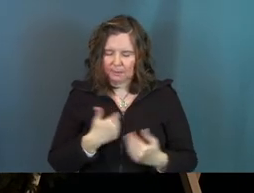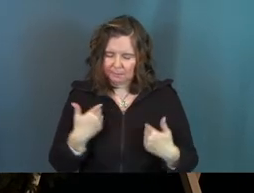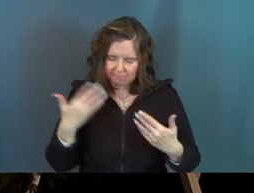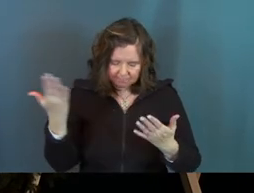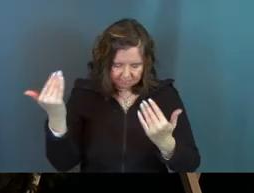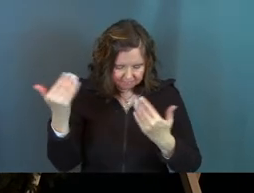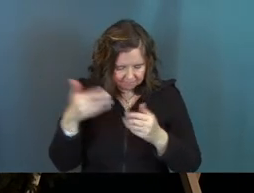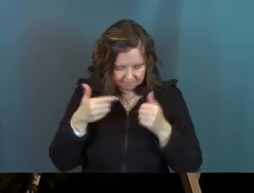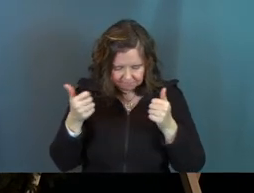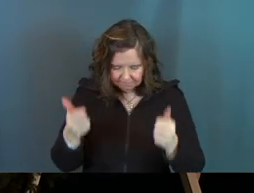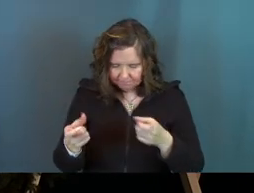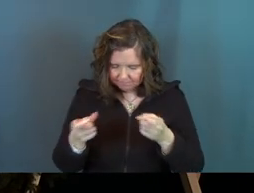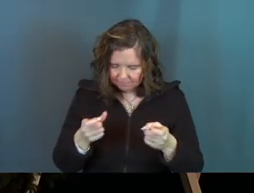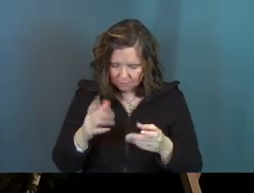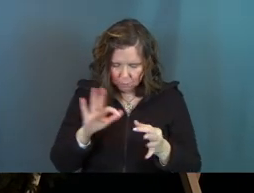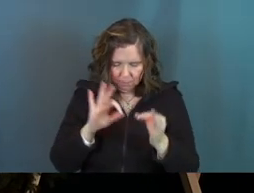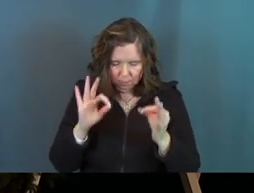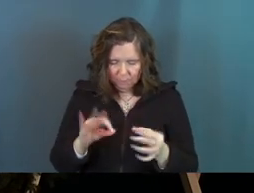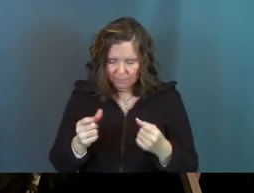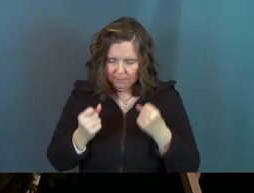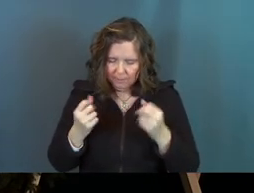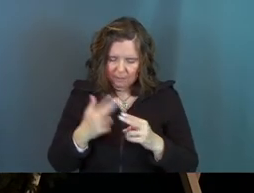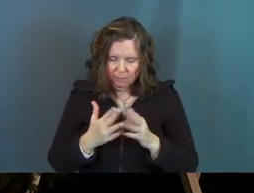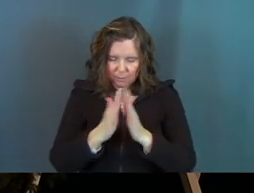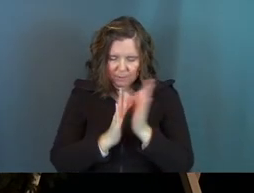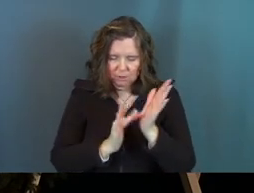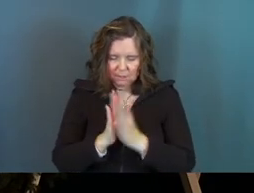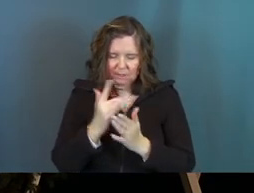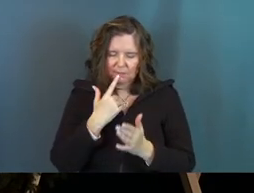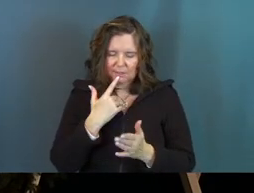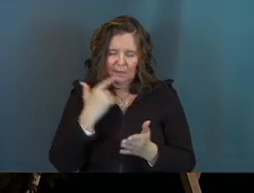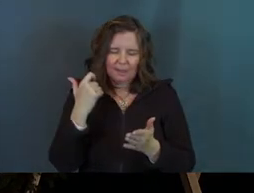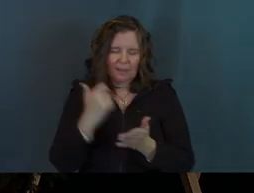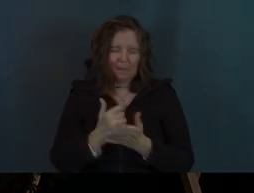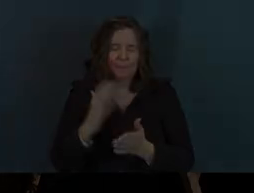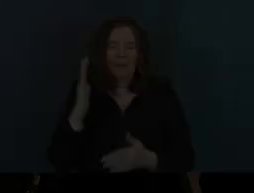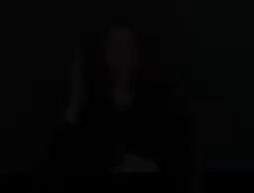It's in your perfect and powerful name we pray, Jesus. And everybody said, amen.